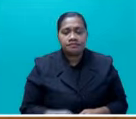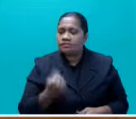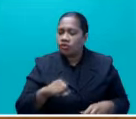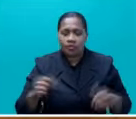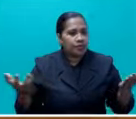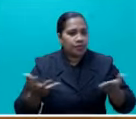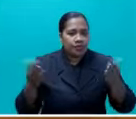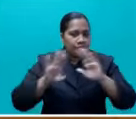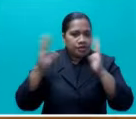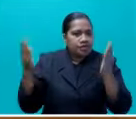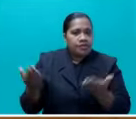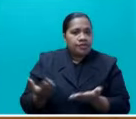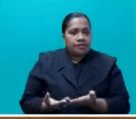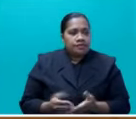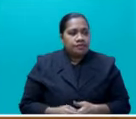that